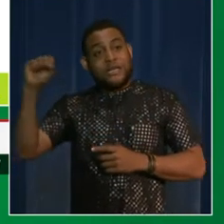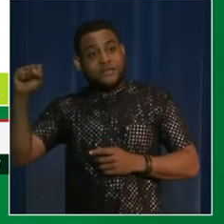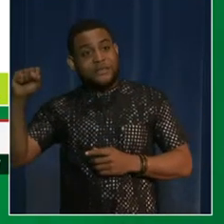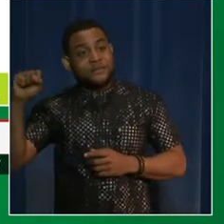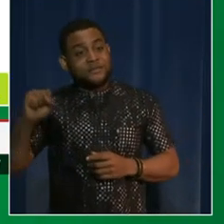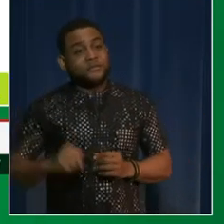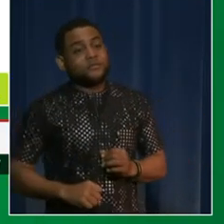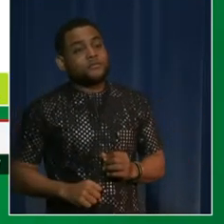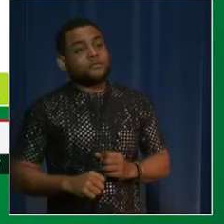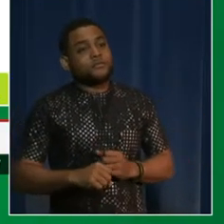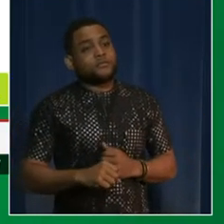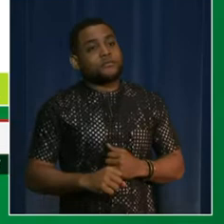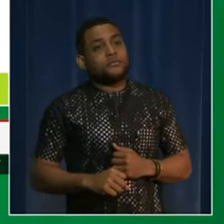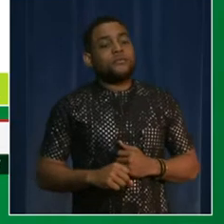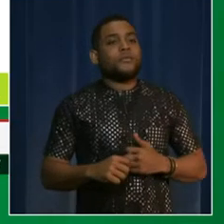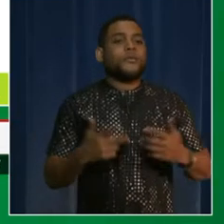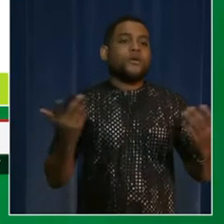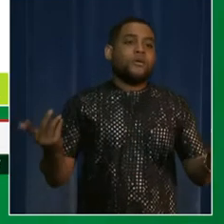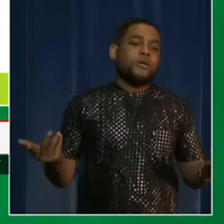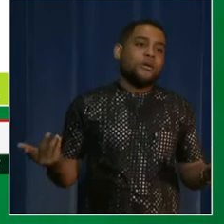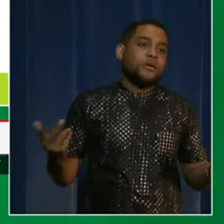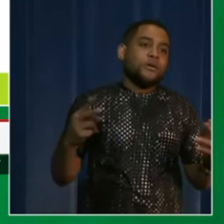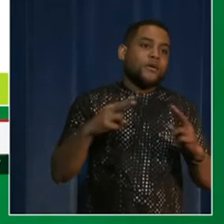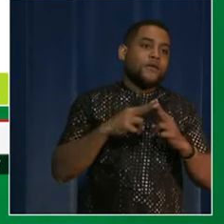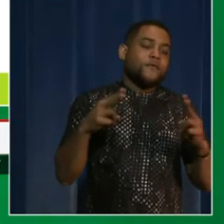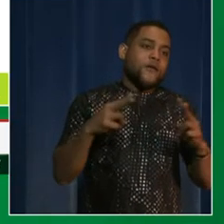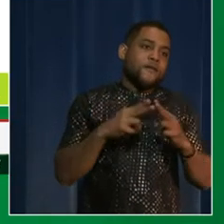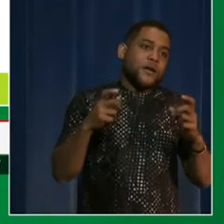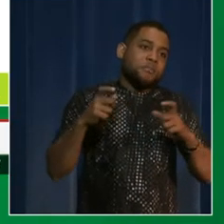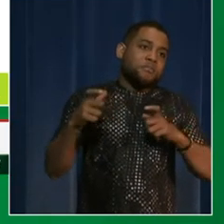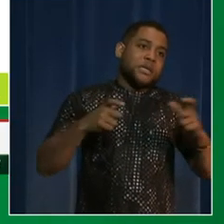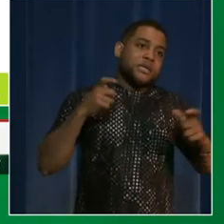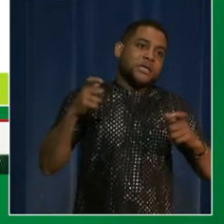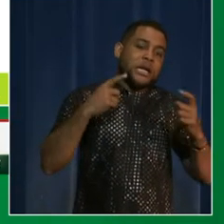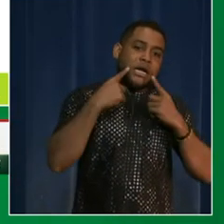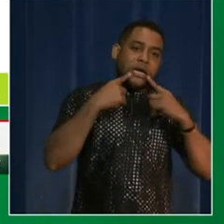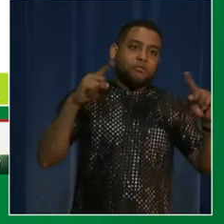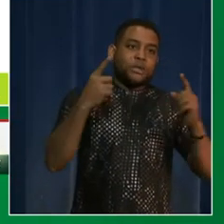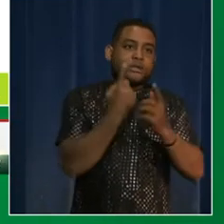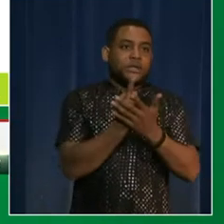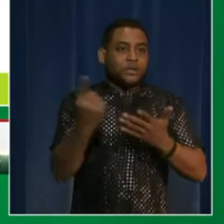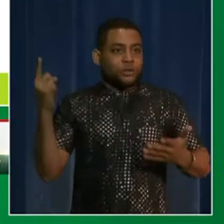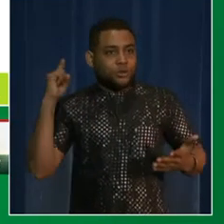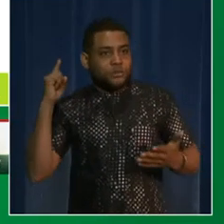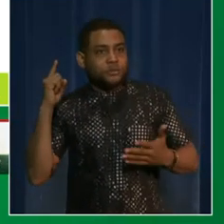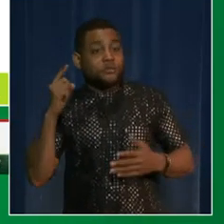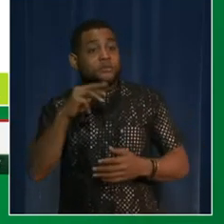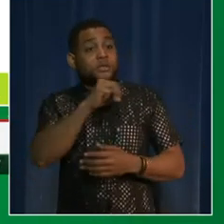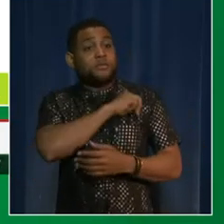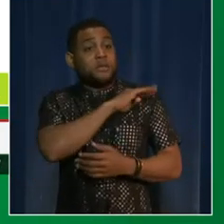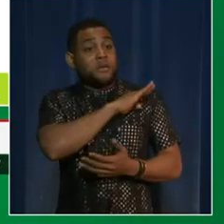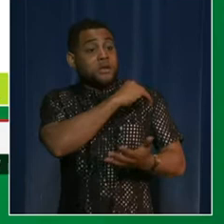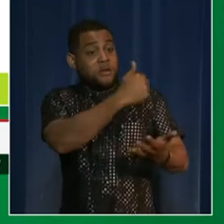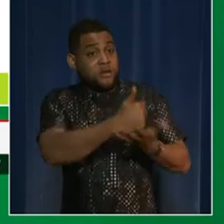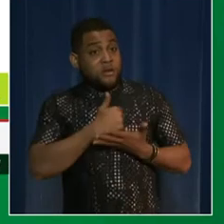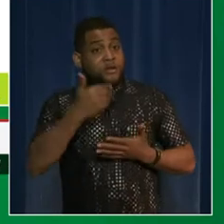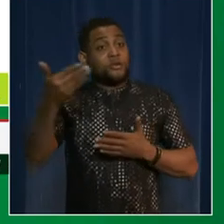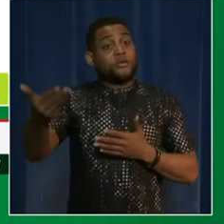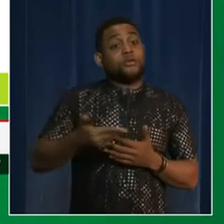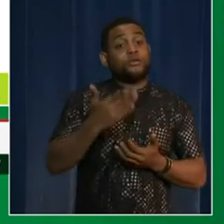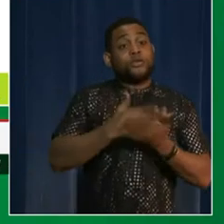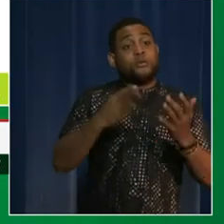we have very, very, very big announcement last week. The mayor helped us introduce some of her investments at the